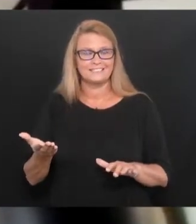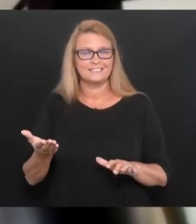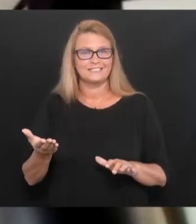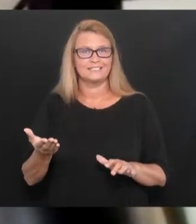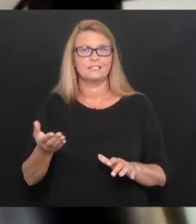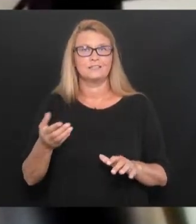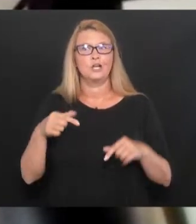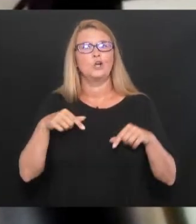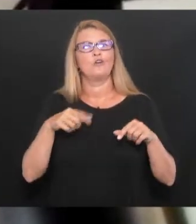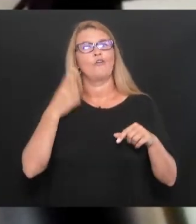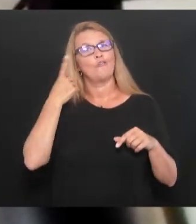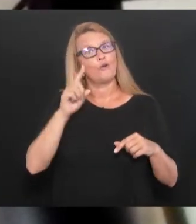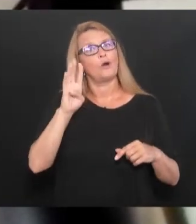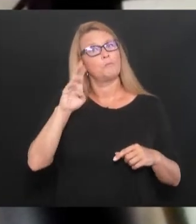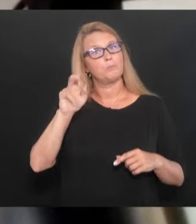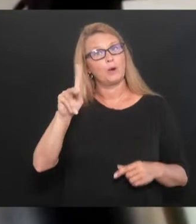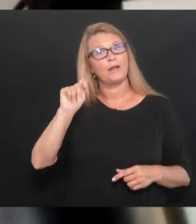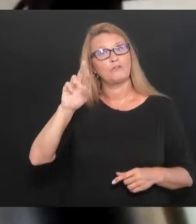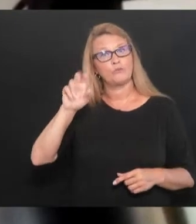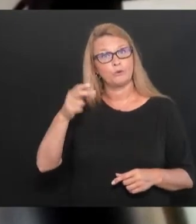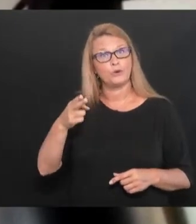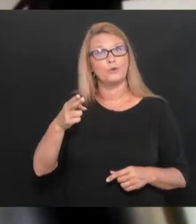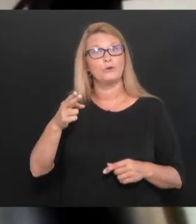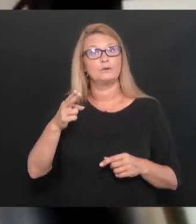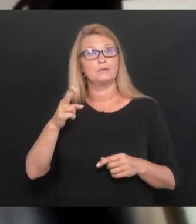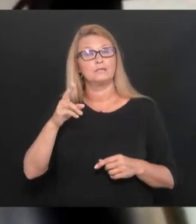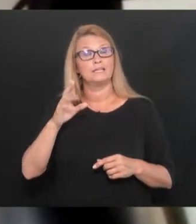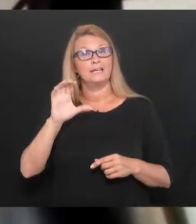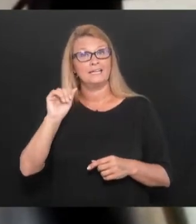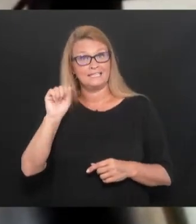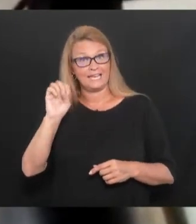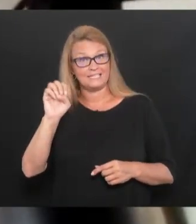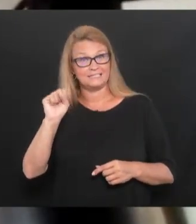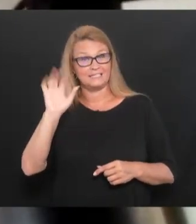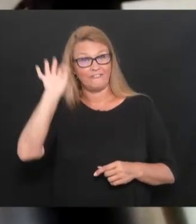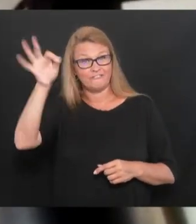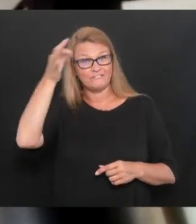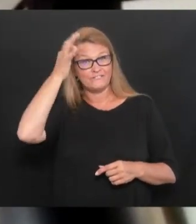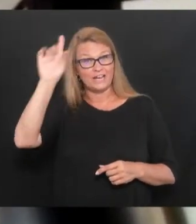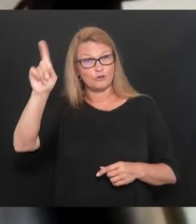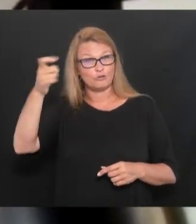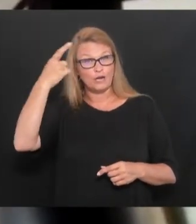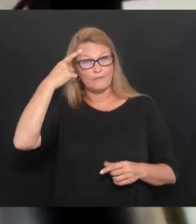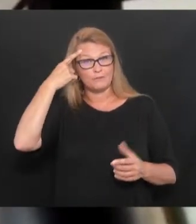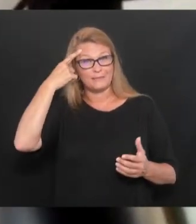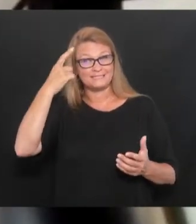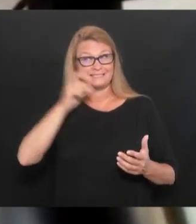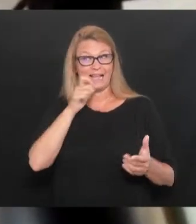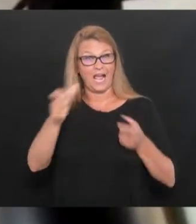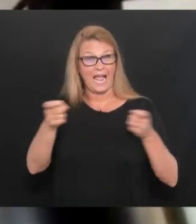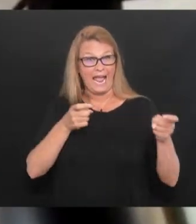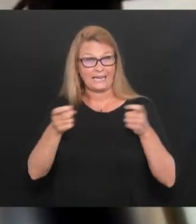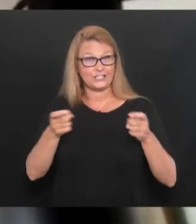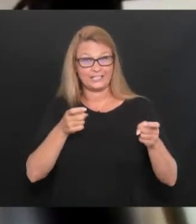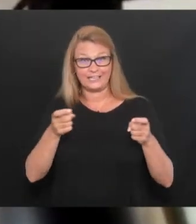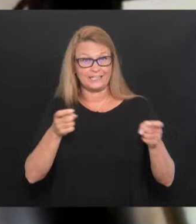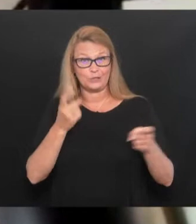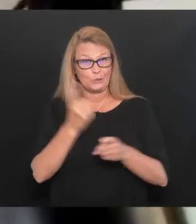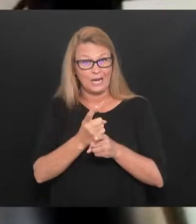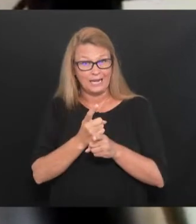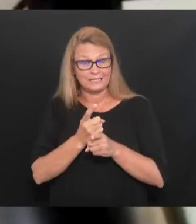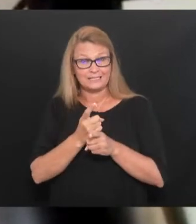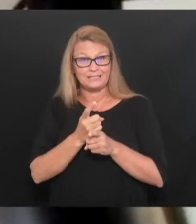breakthrough cases. So are we concerned that the way the federal government has handled this and did their